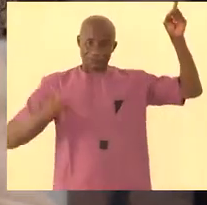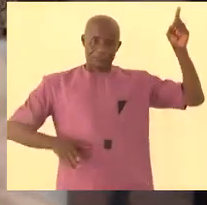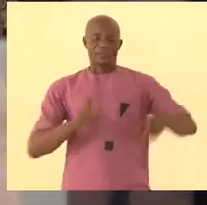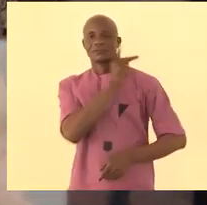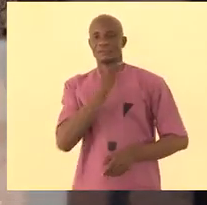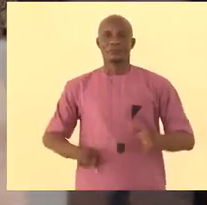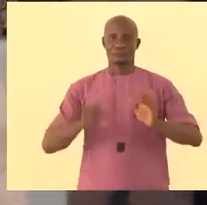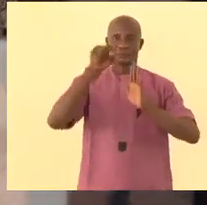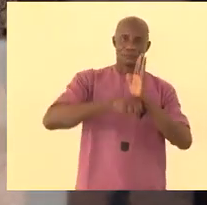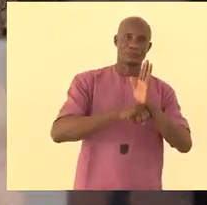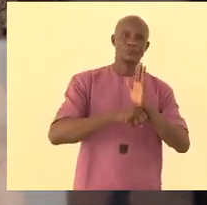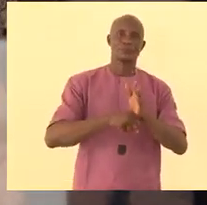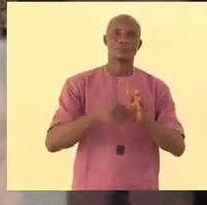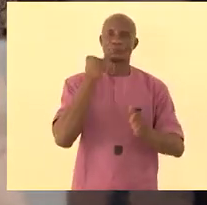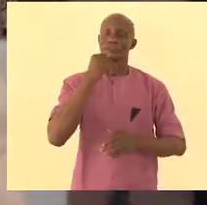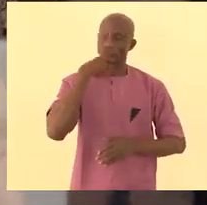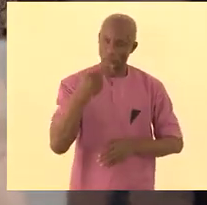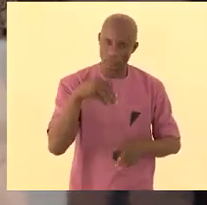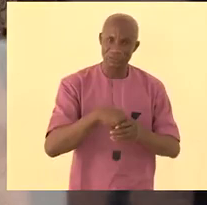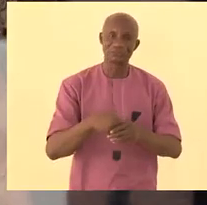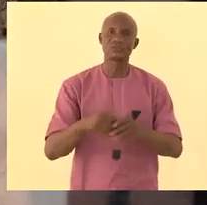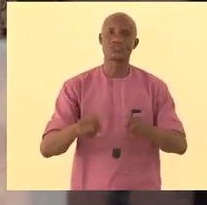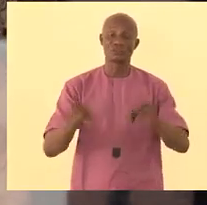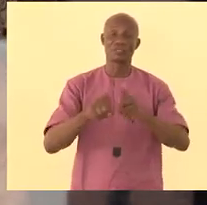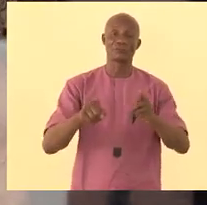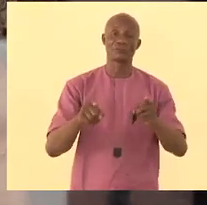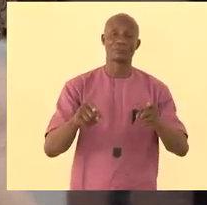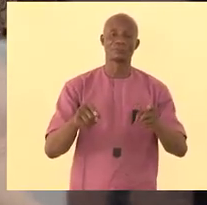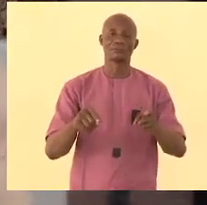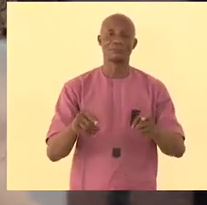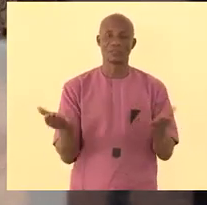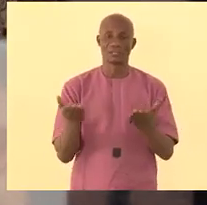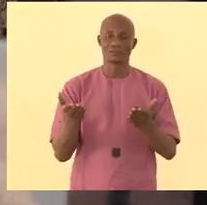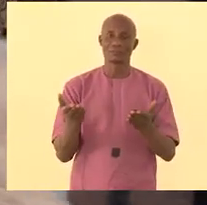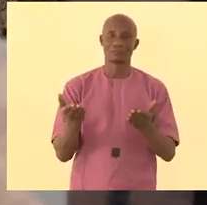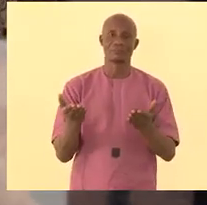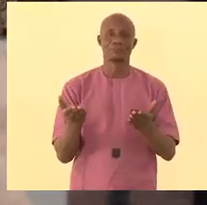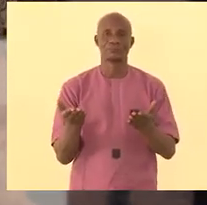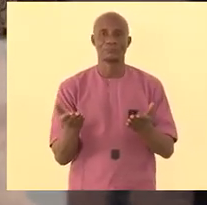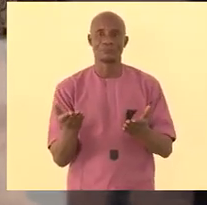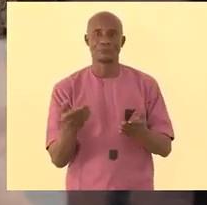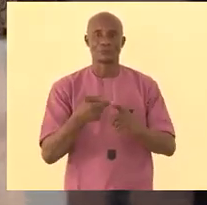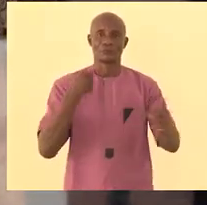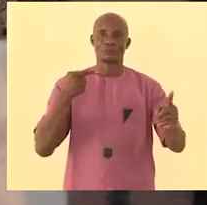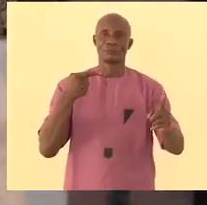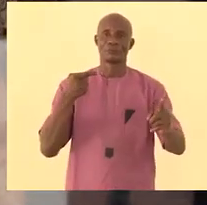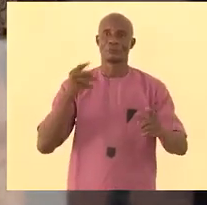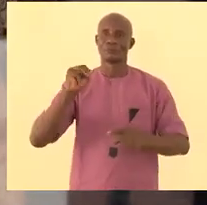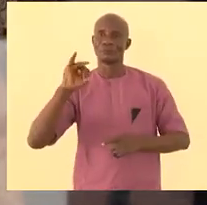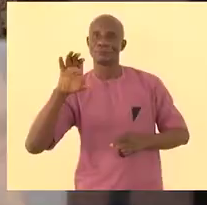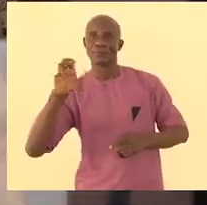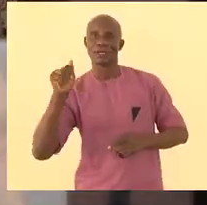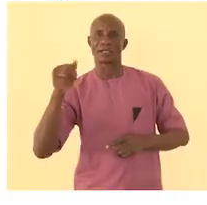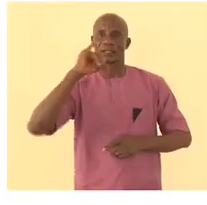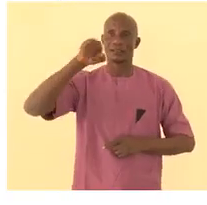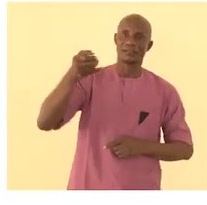Christ's kingship is foretold in several passages of the Old Testament. Here you have that from